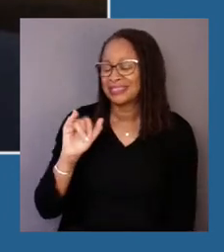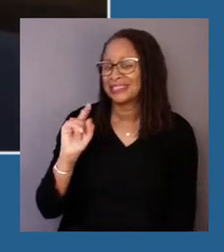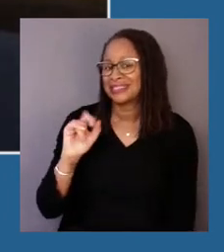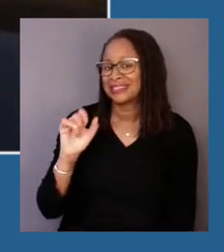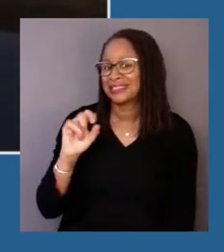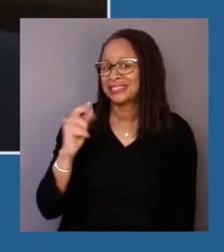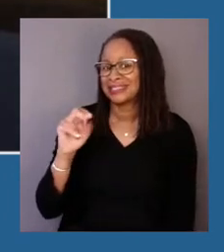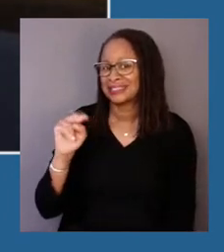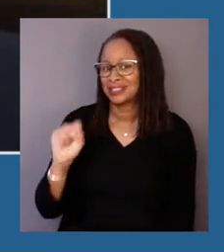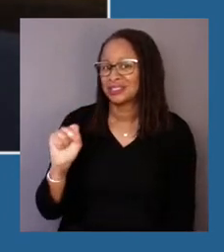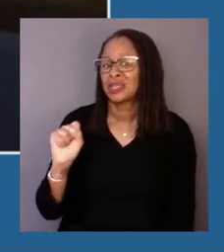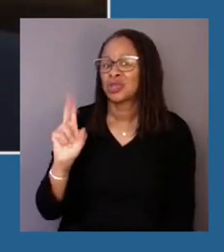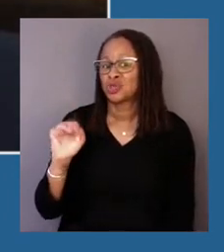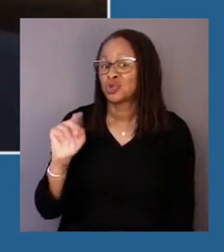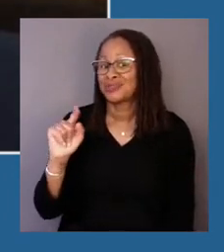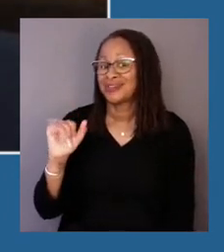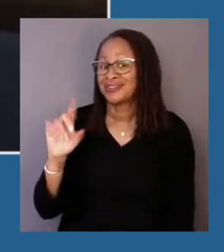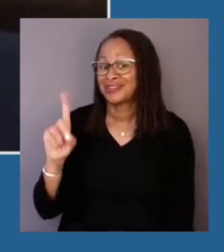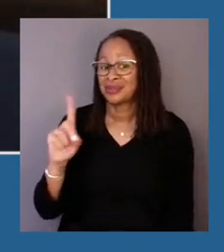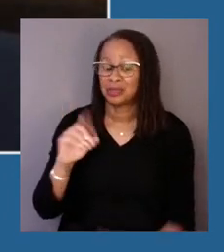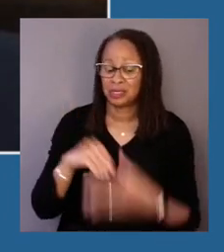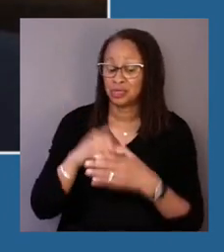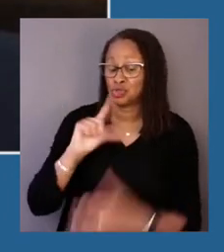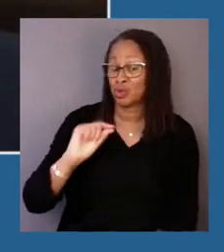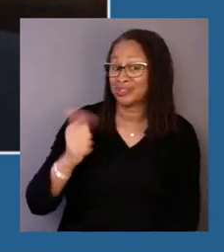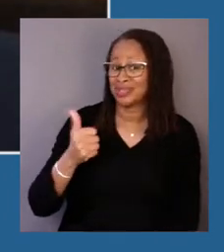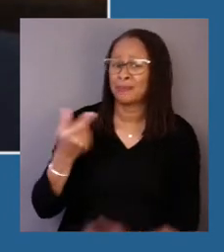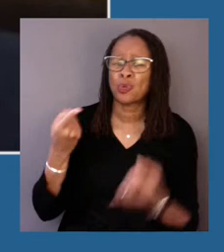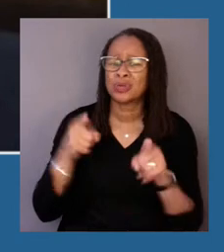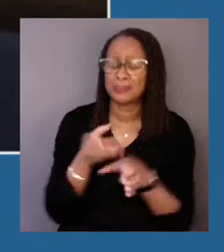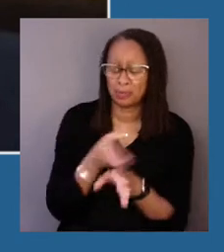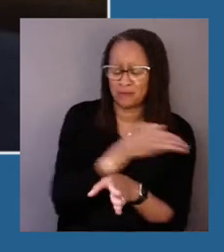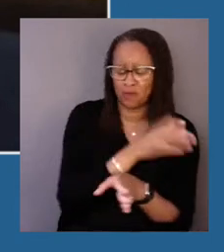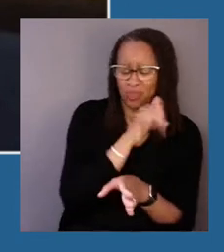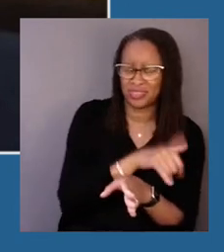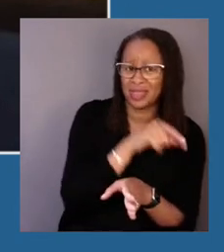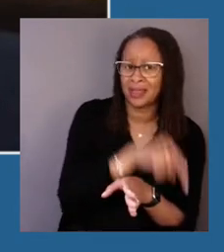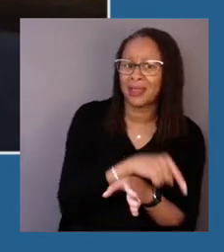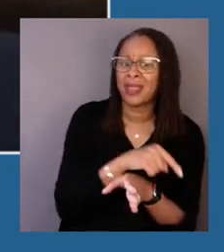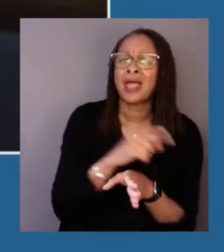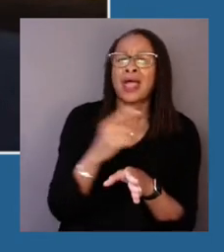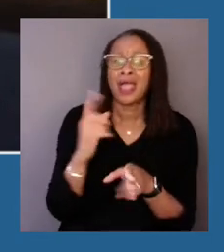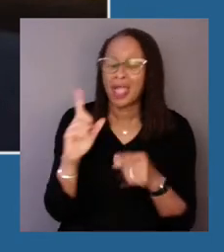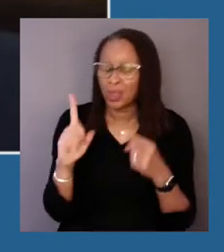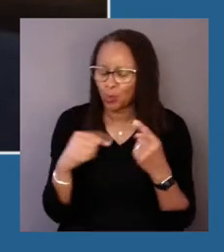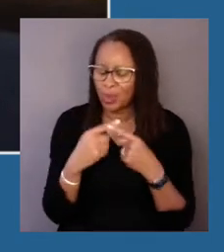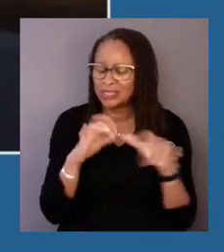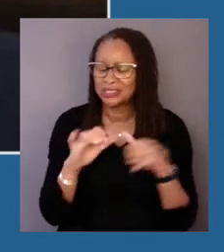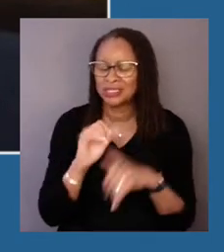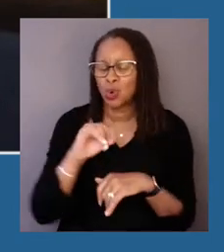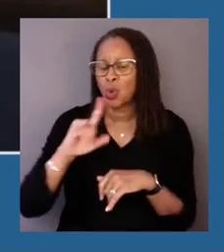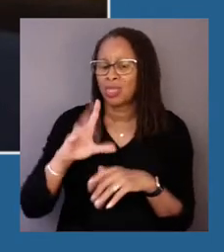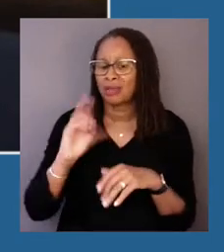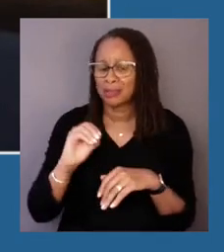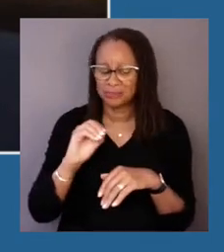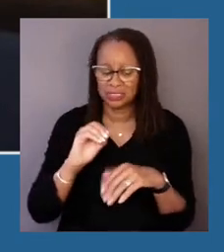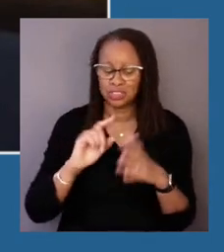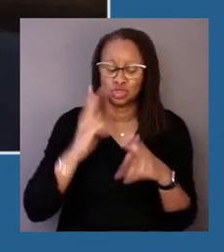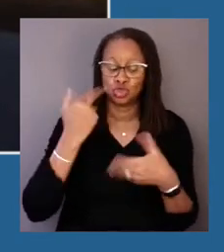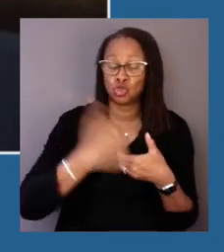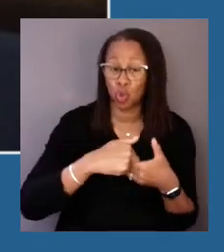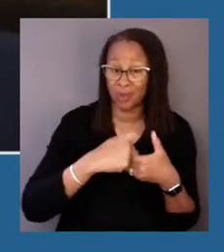what was happening before then, and when did oil companies start to coalesce around this argument? And what I found was that